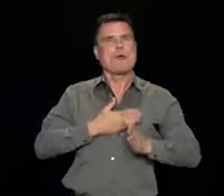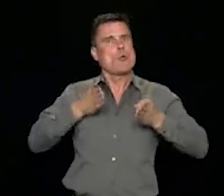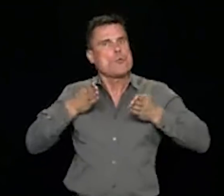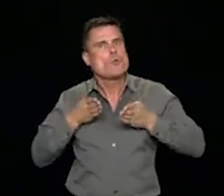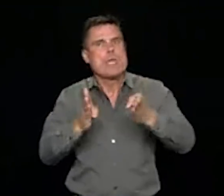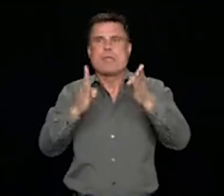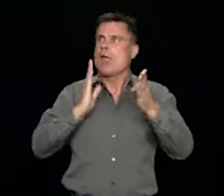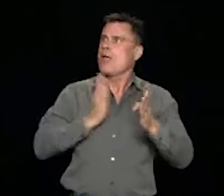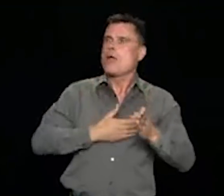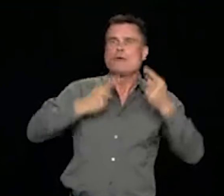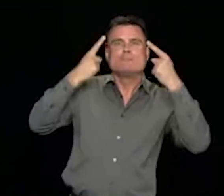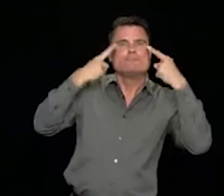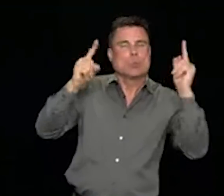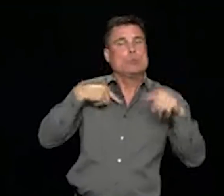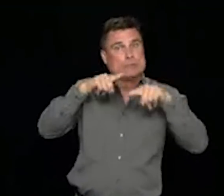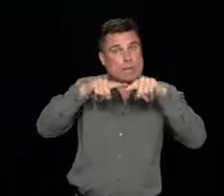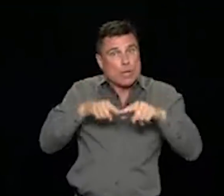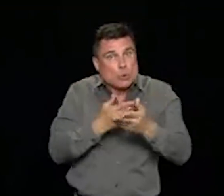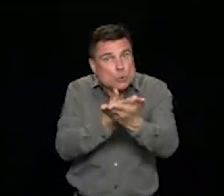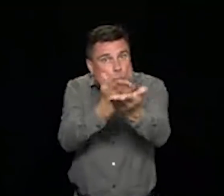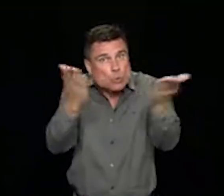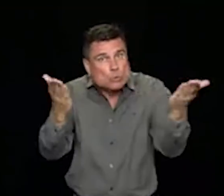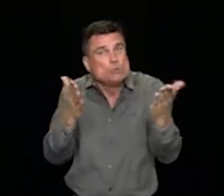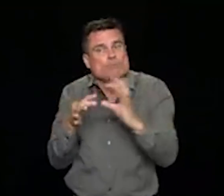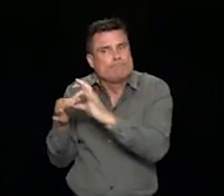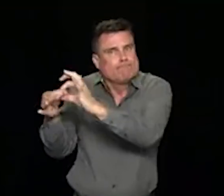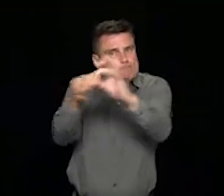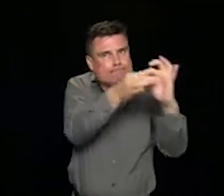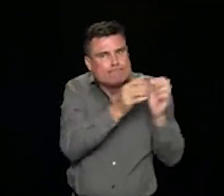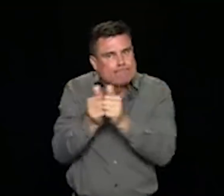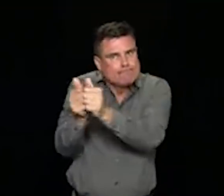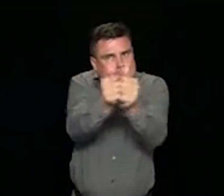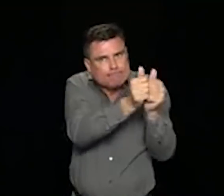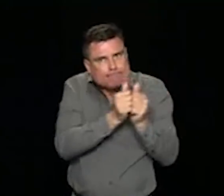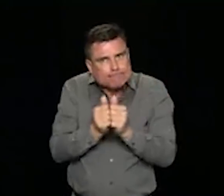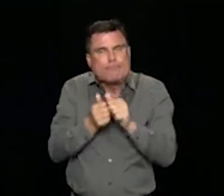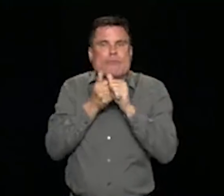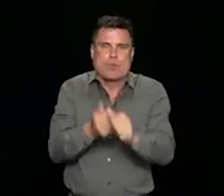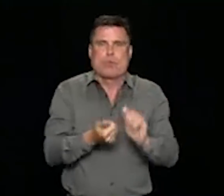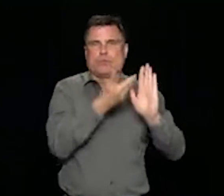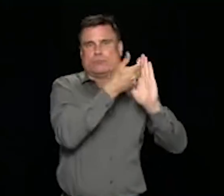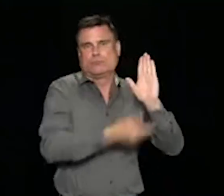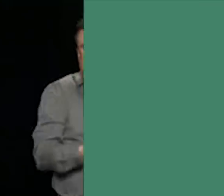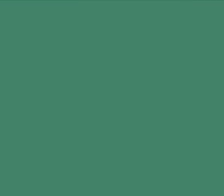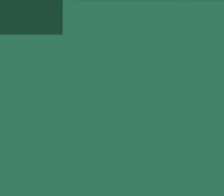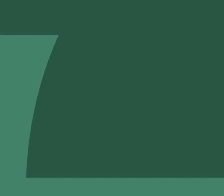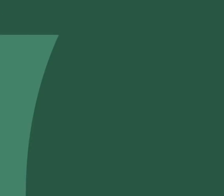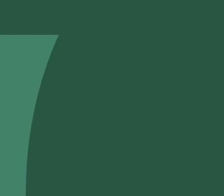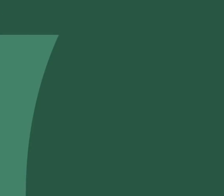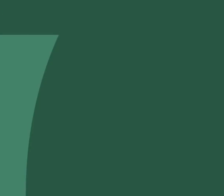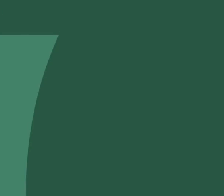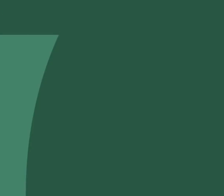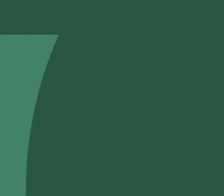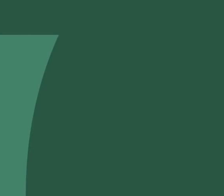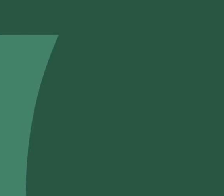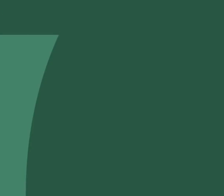each other and count on each other for the leadership that has brought us together and taken us this far.